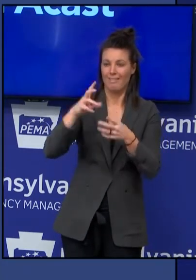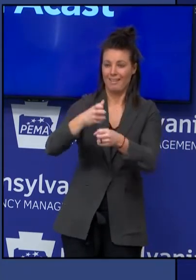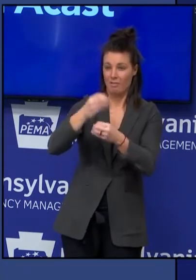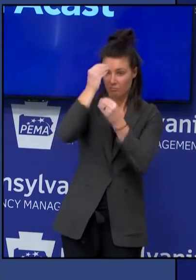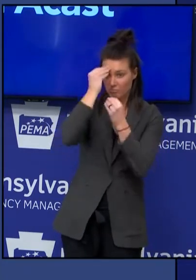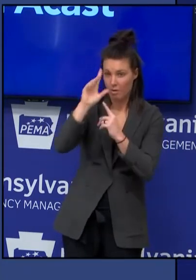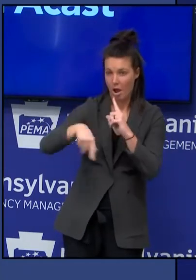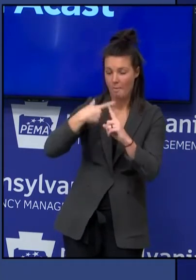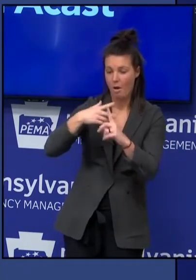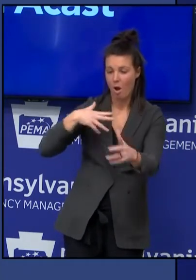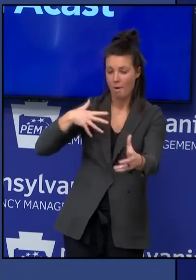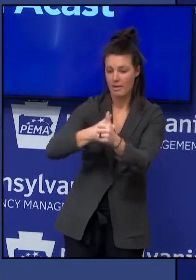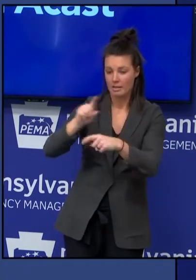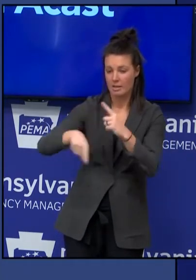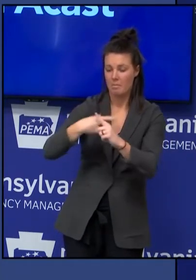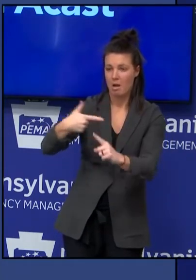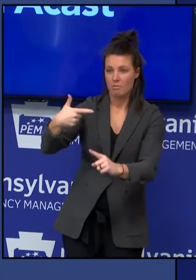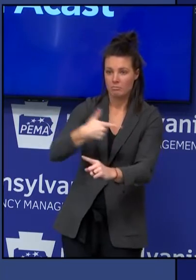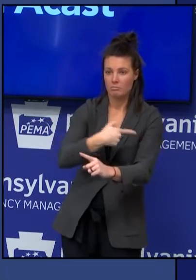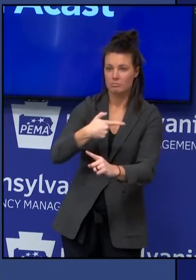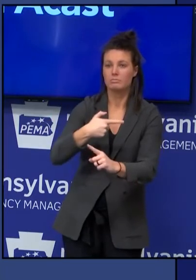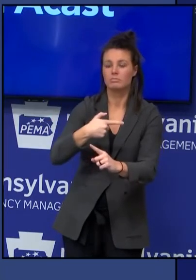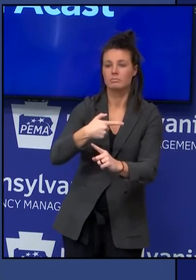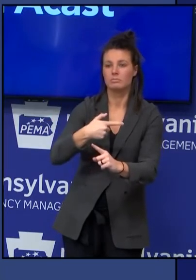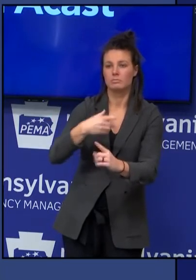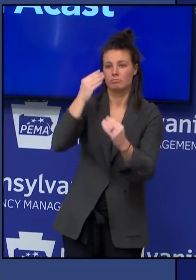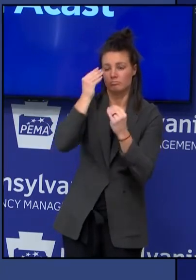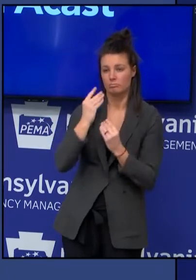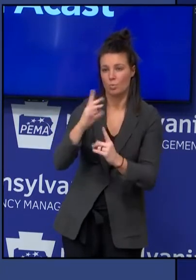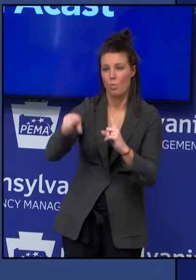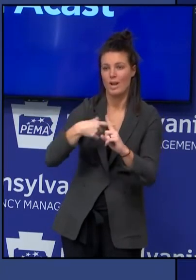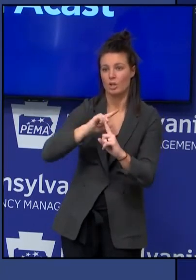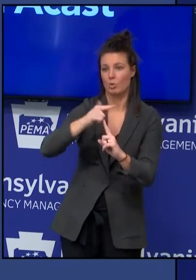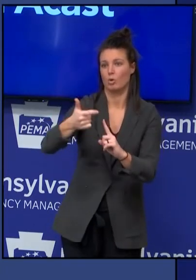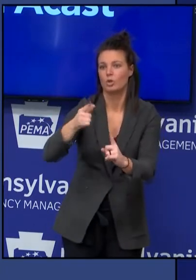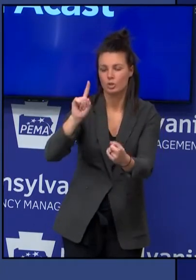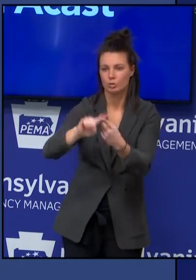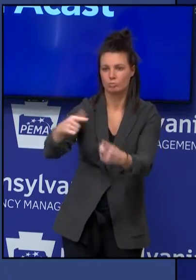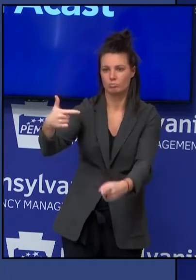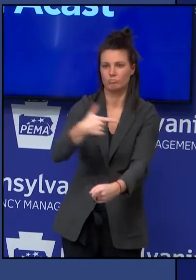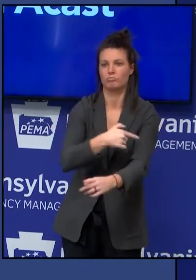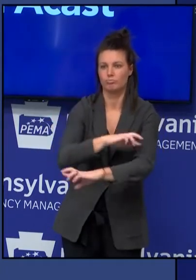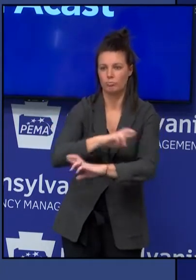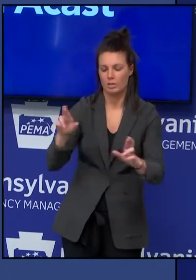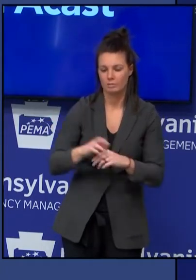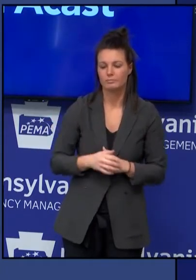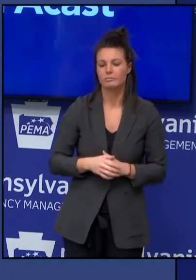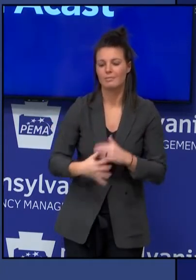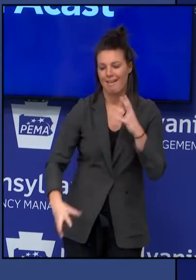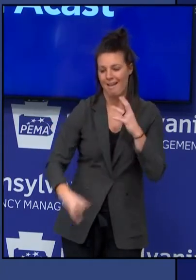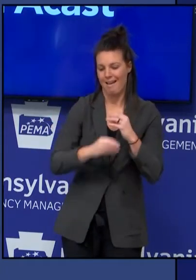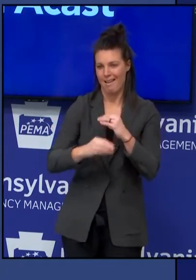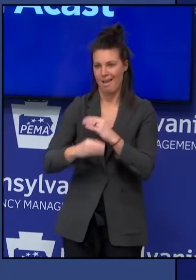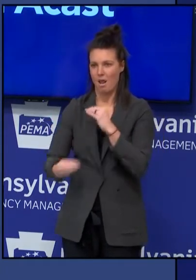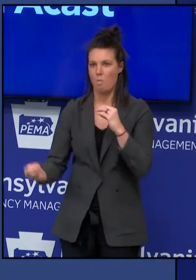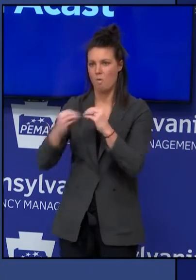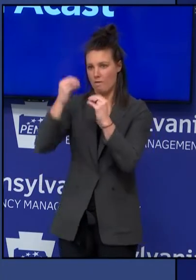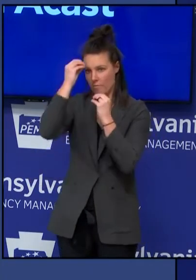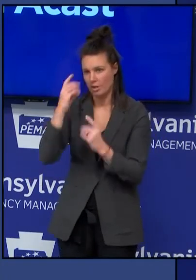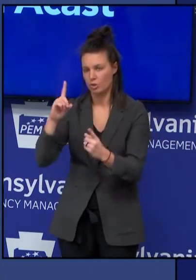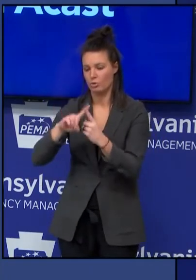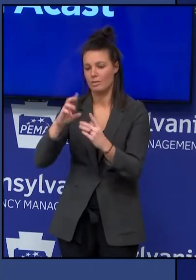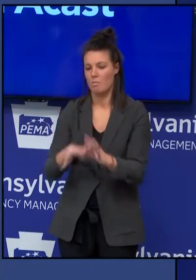distribution and allows the department to let you know when it is your turn to get vaccinated. We are also looking to add more functionality to this